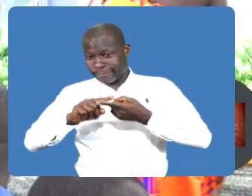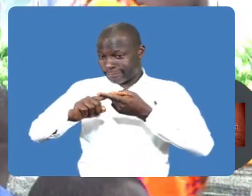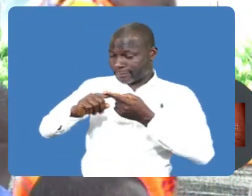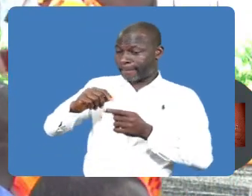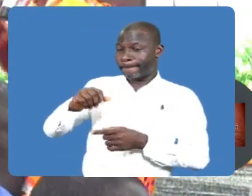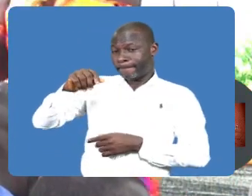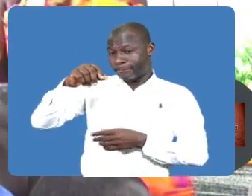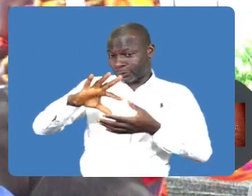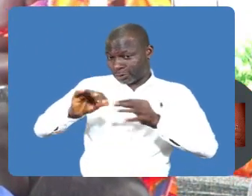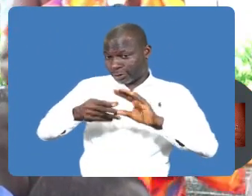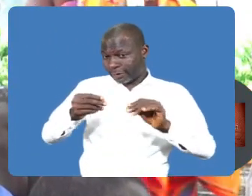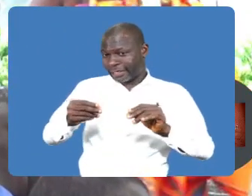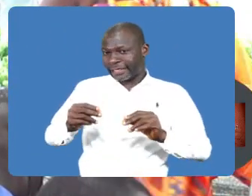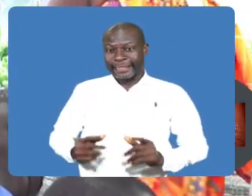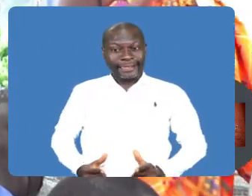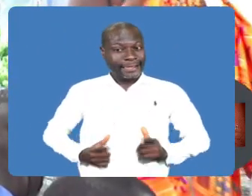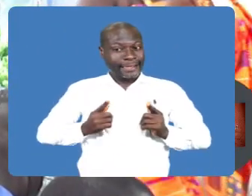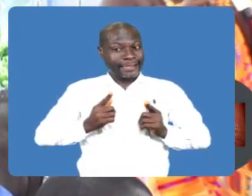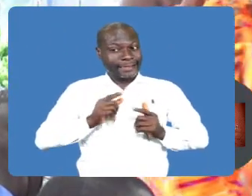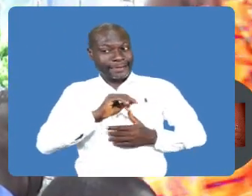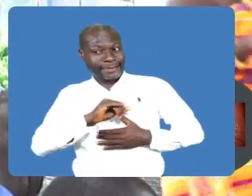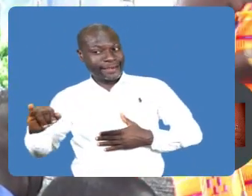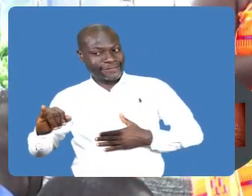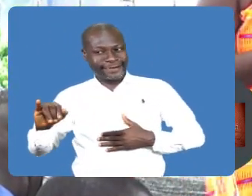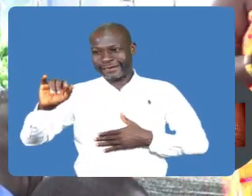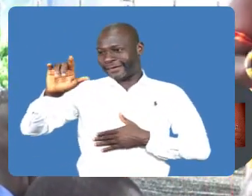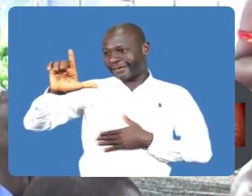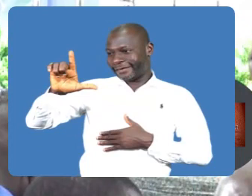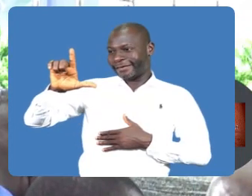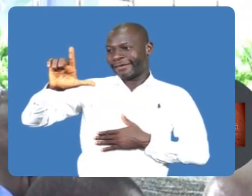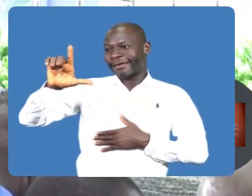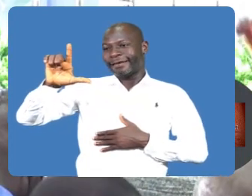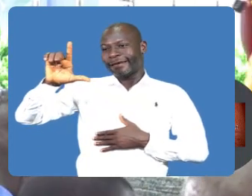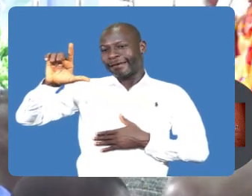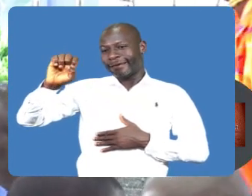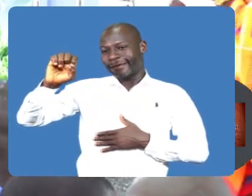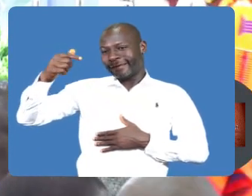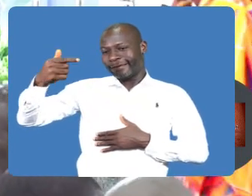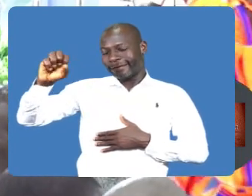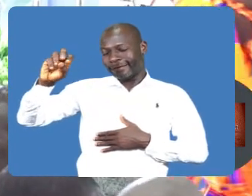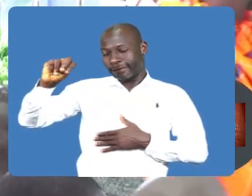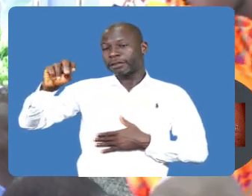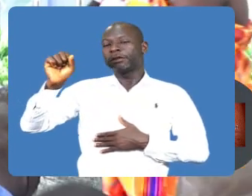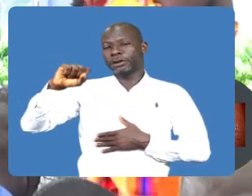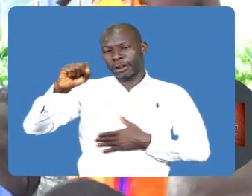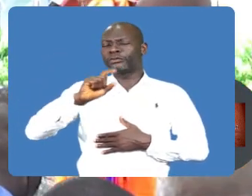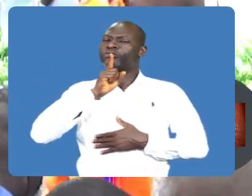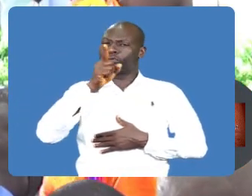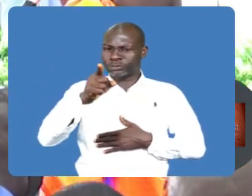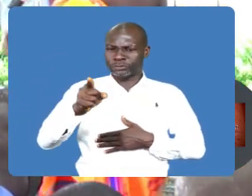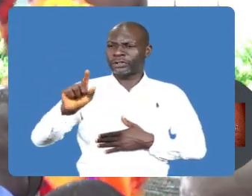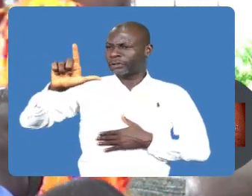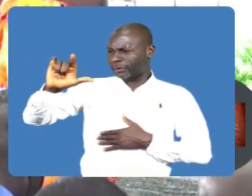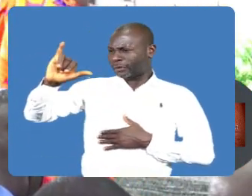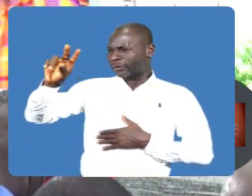our poem is entitled The Living Legend. The Living Legend.